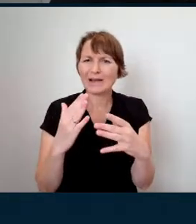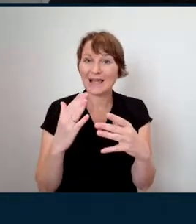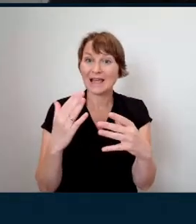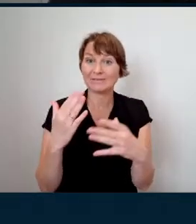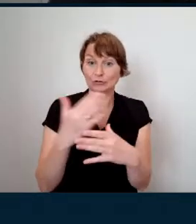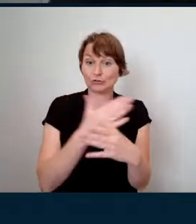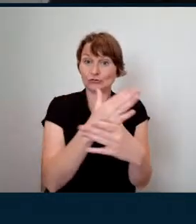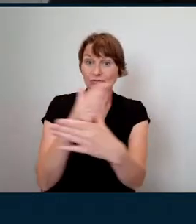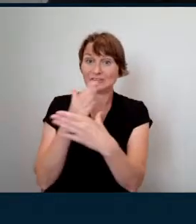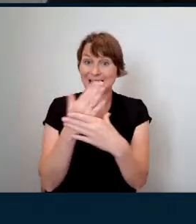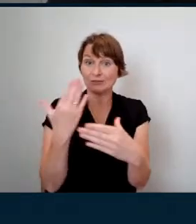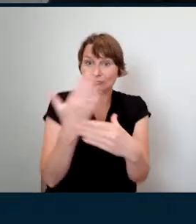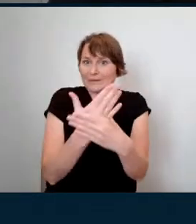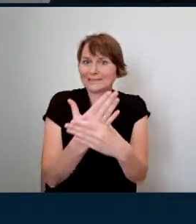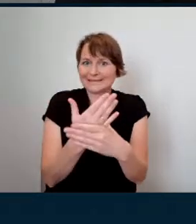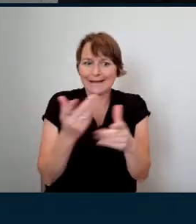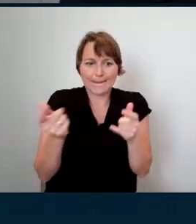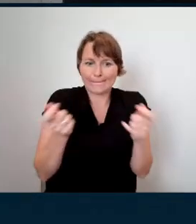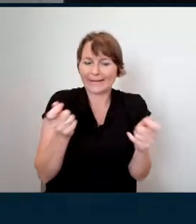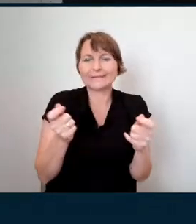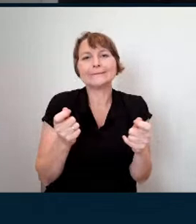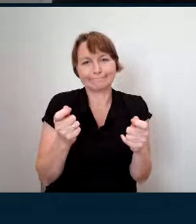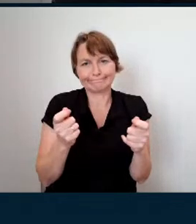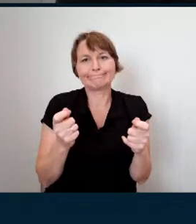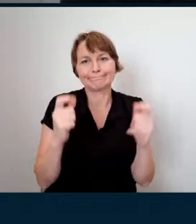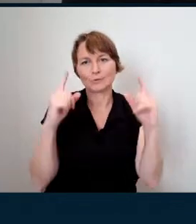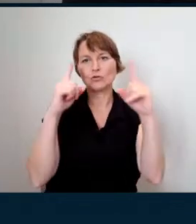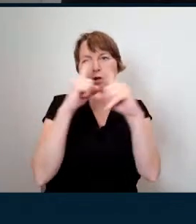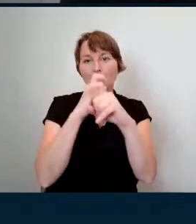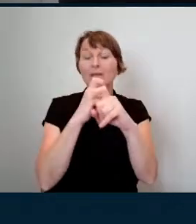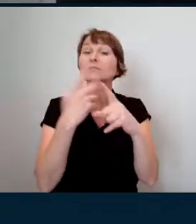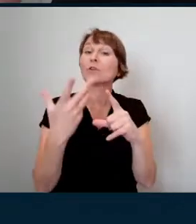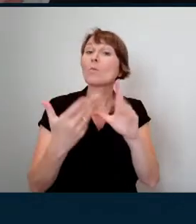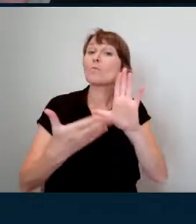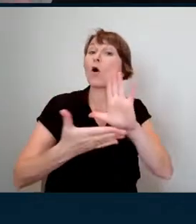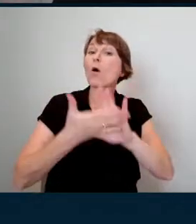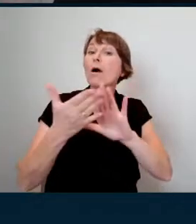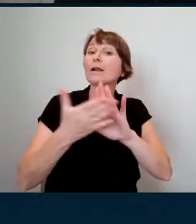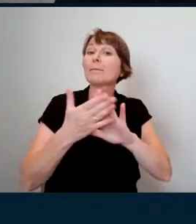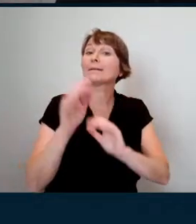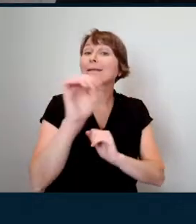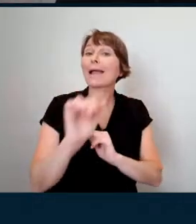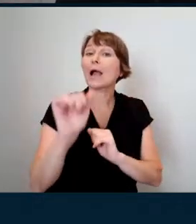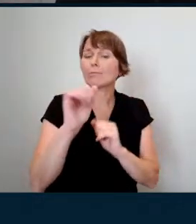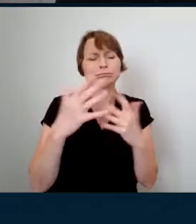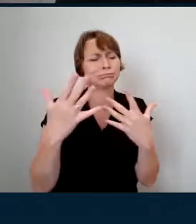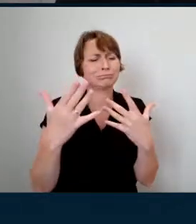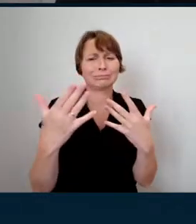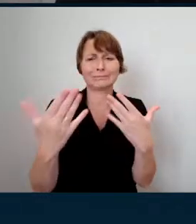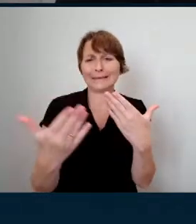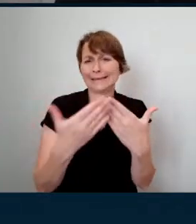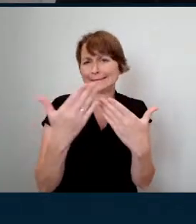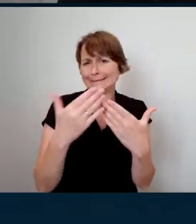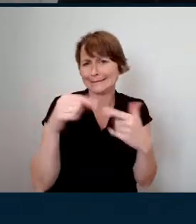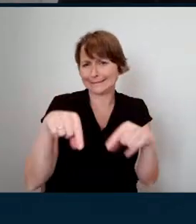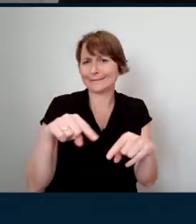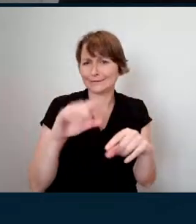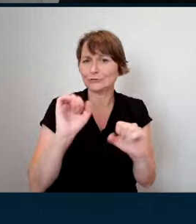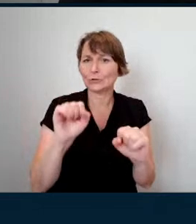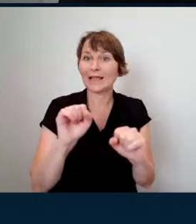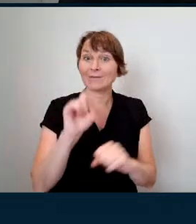it. So that's where an automation account might come in handier if you want one spot to